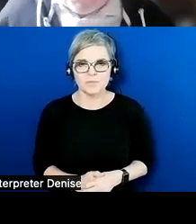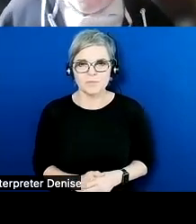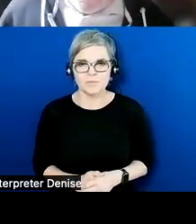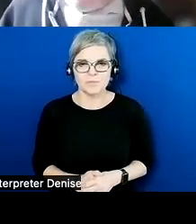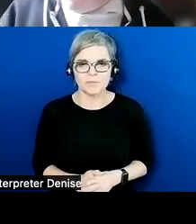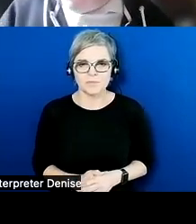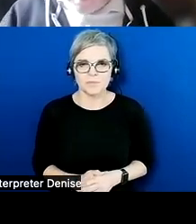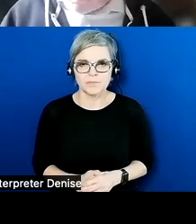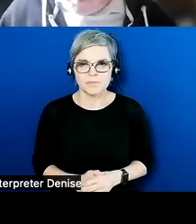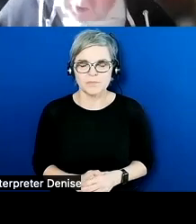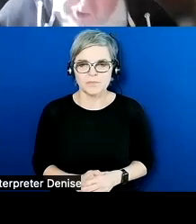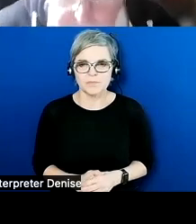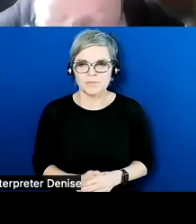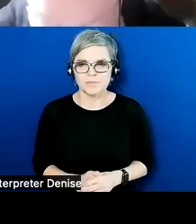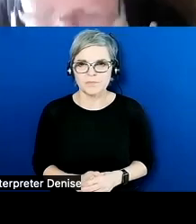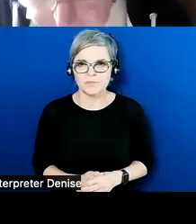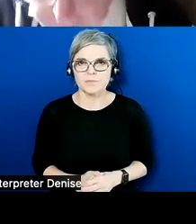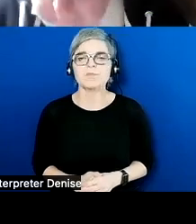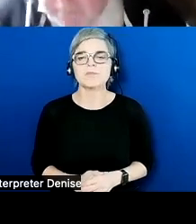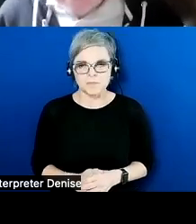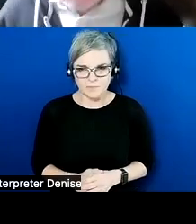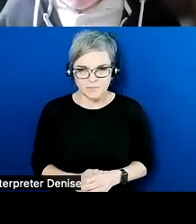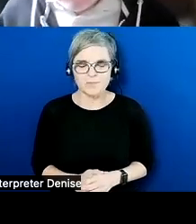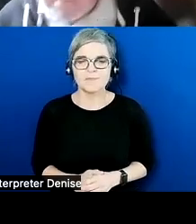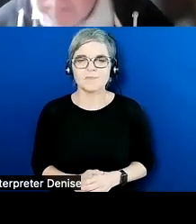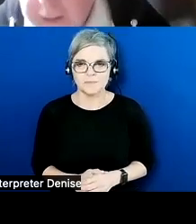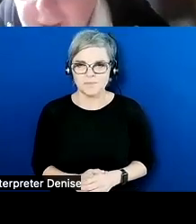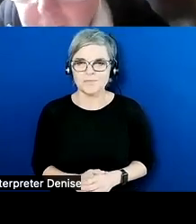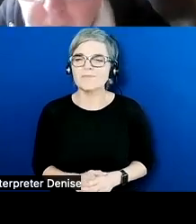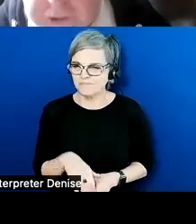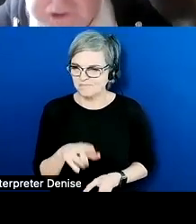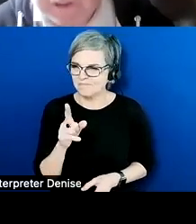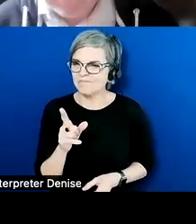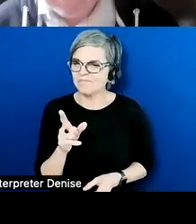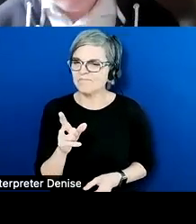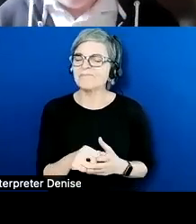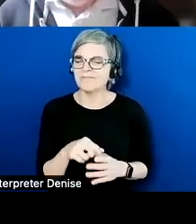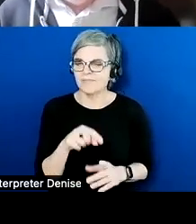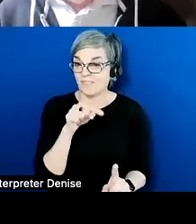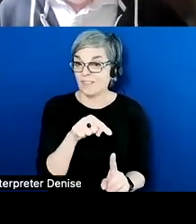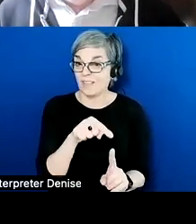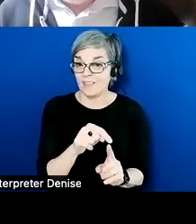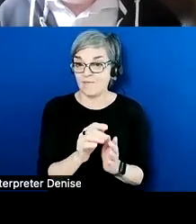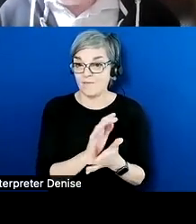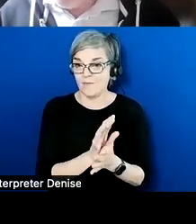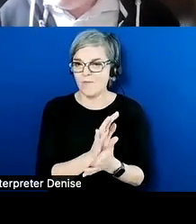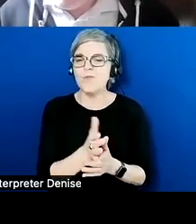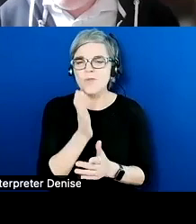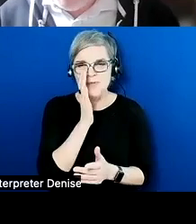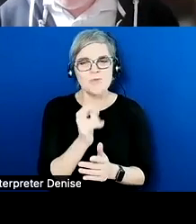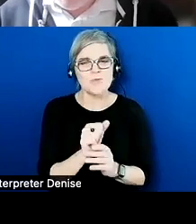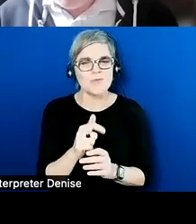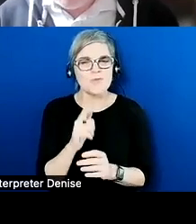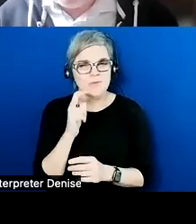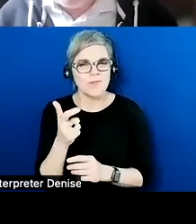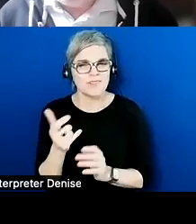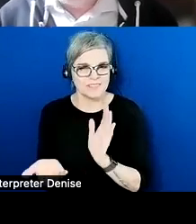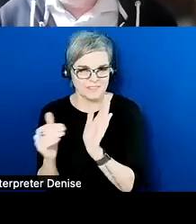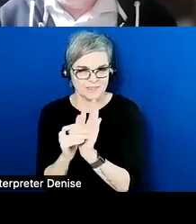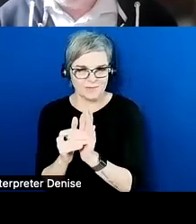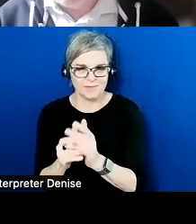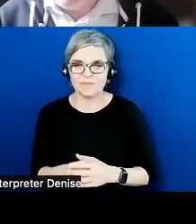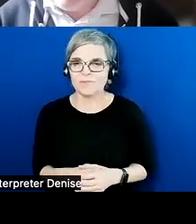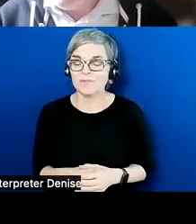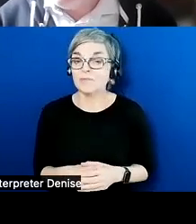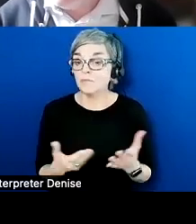Okay, we will watch this again, but I want to just give a moment and the possibility for anyone